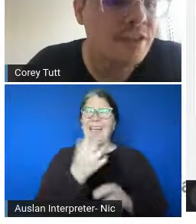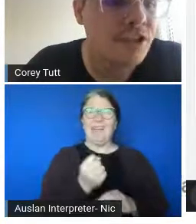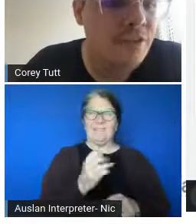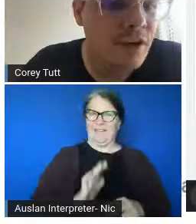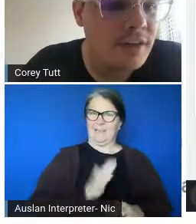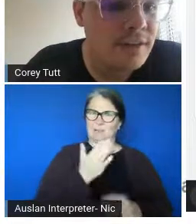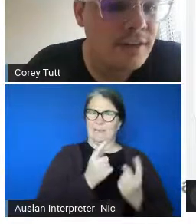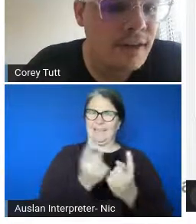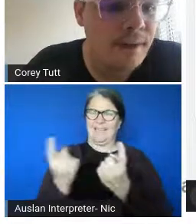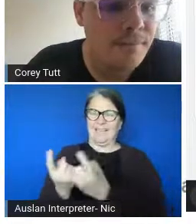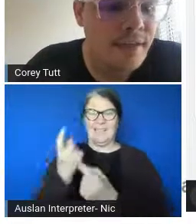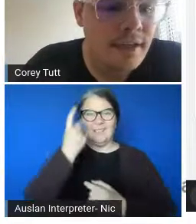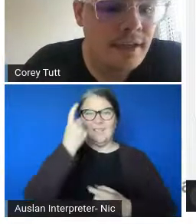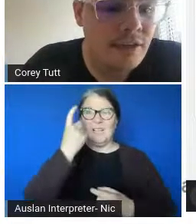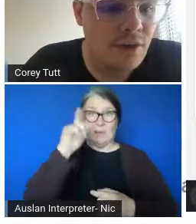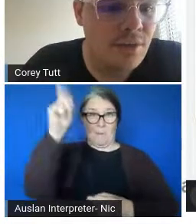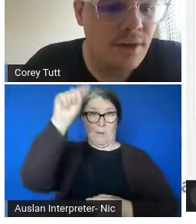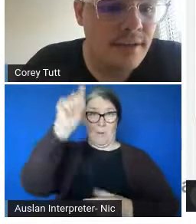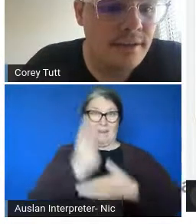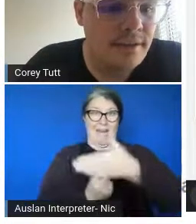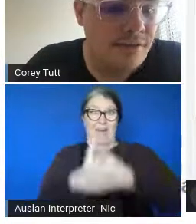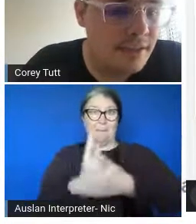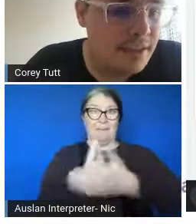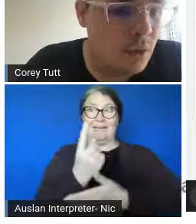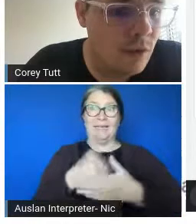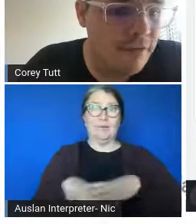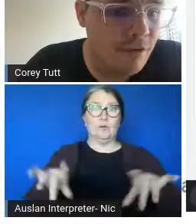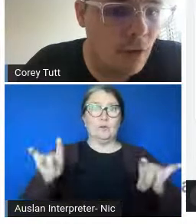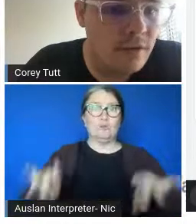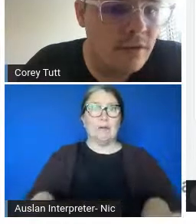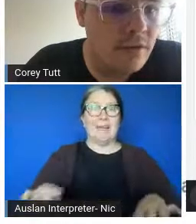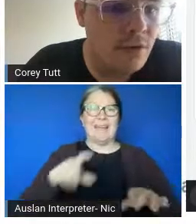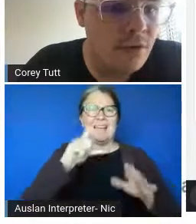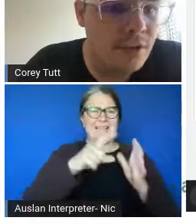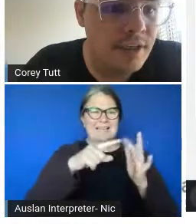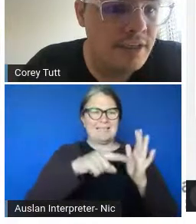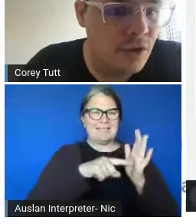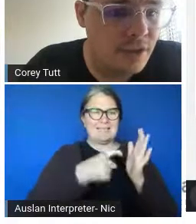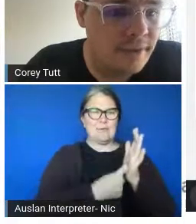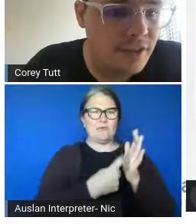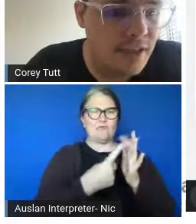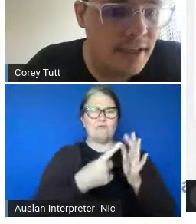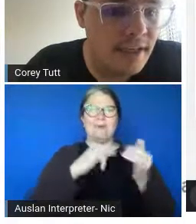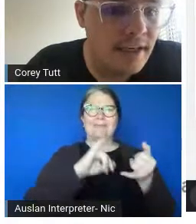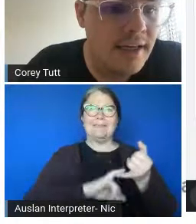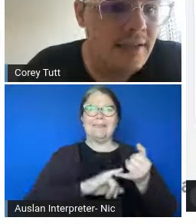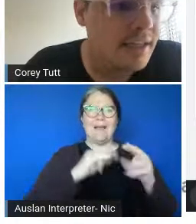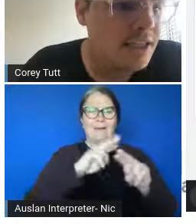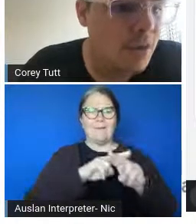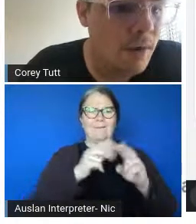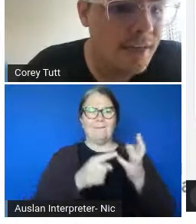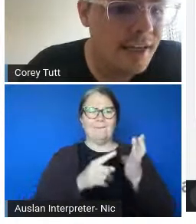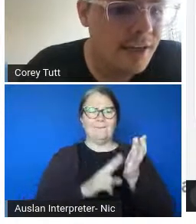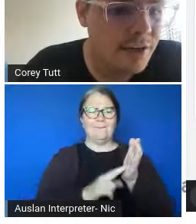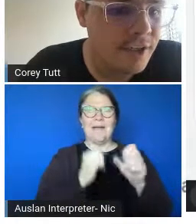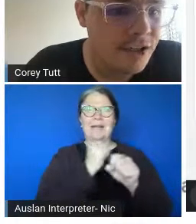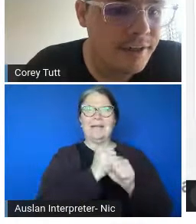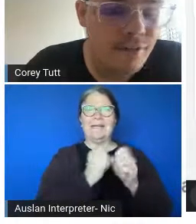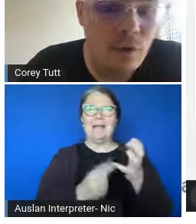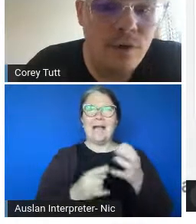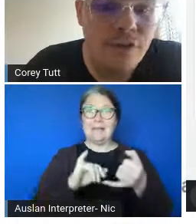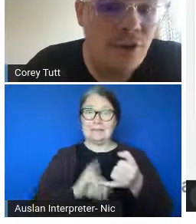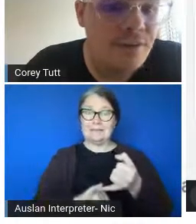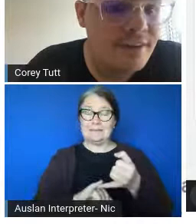called a citrus fungus. So it's affecting all our frogs on the east coast of Australia, and it's actually wiping out our green